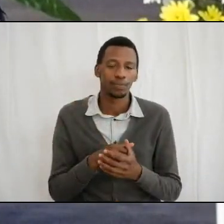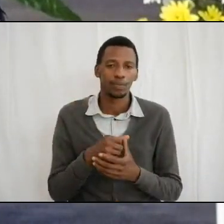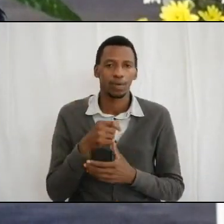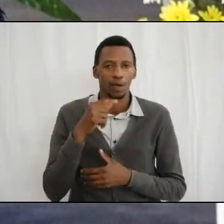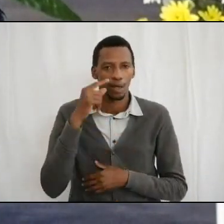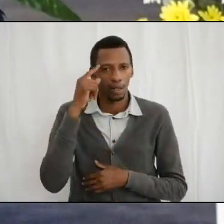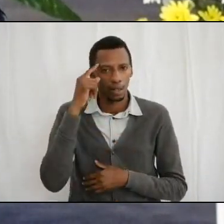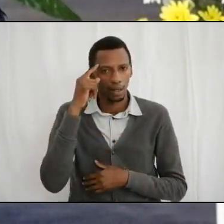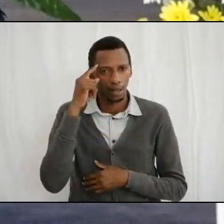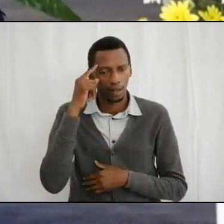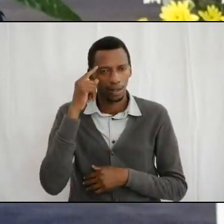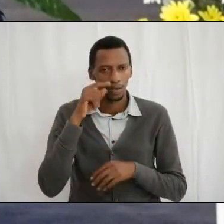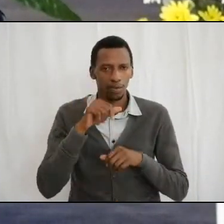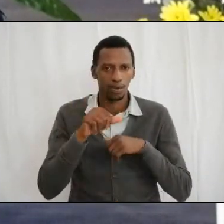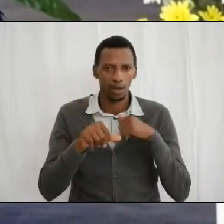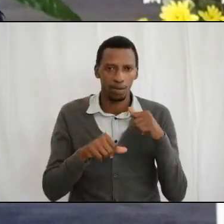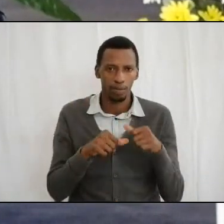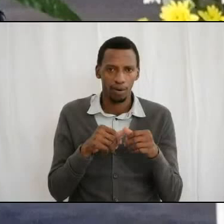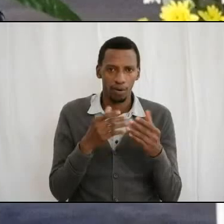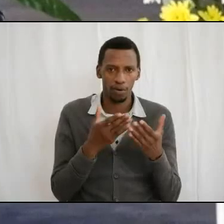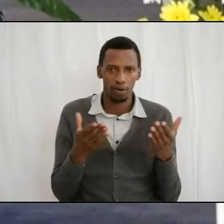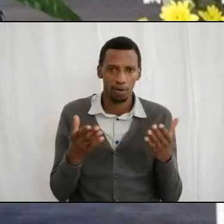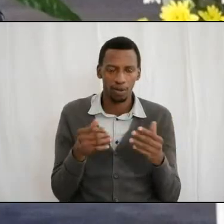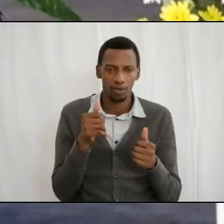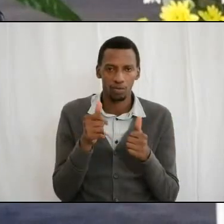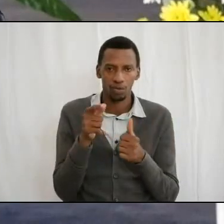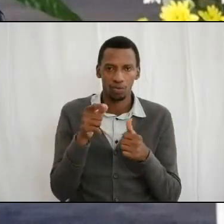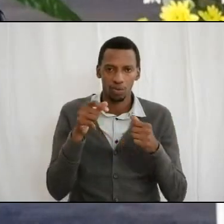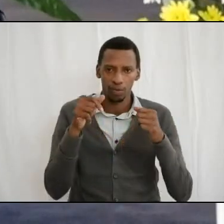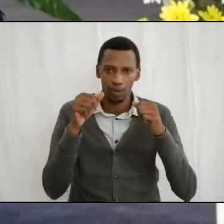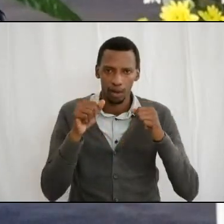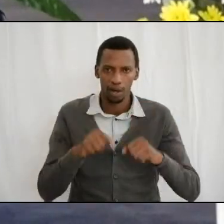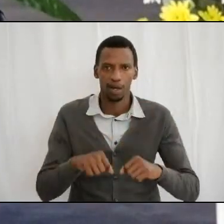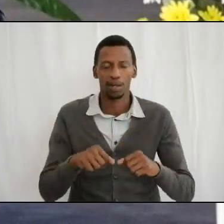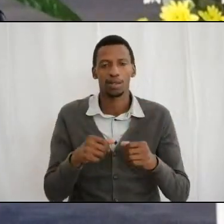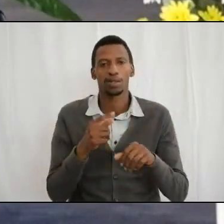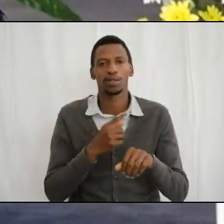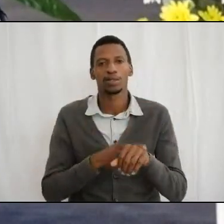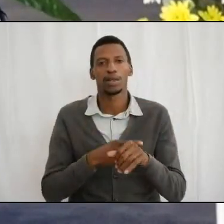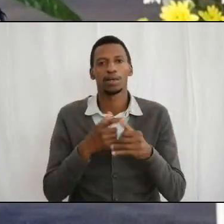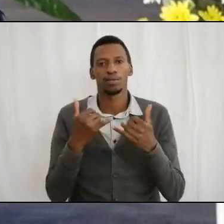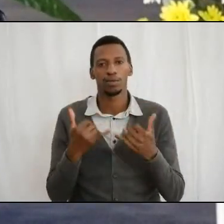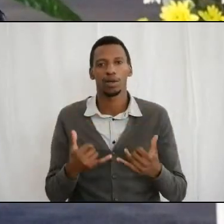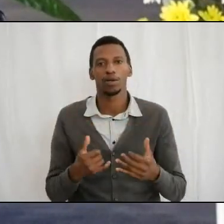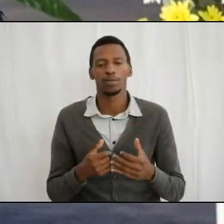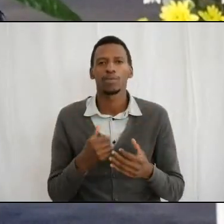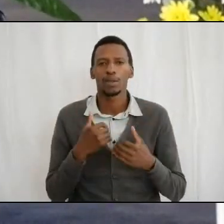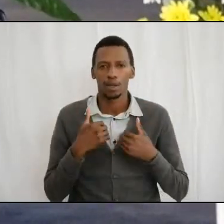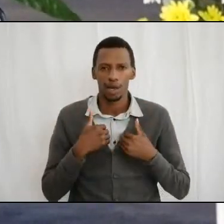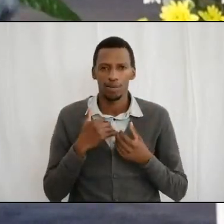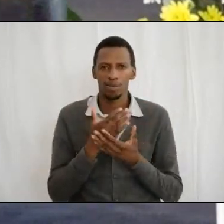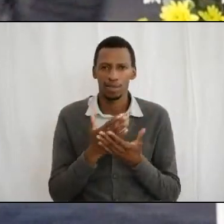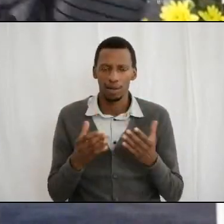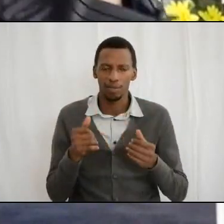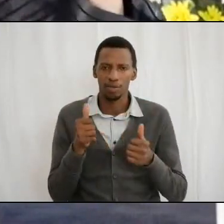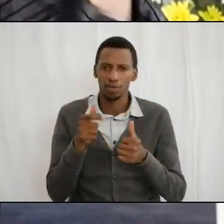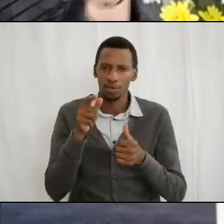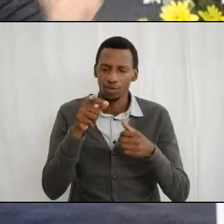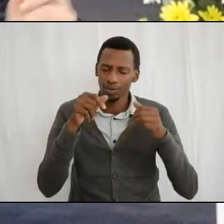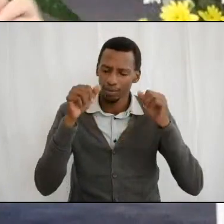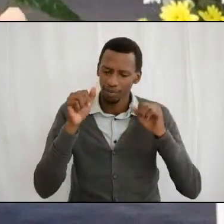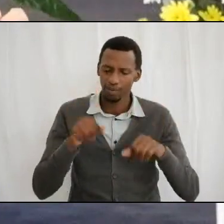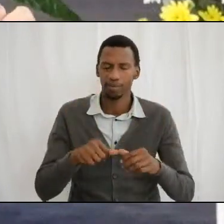think about the things that you can do at the moment. There is something you can do. Just